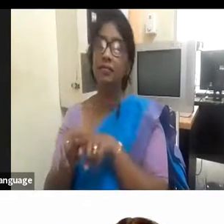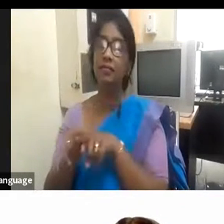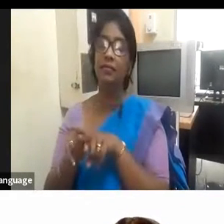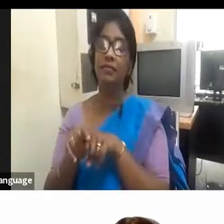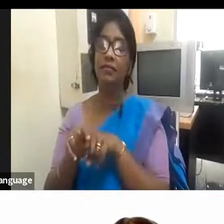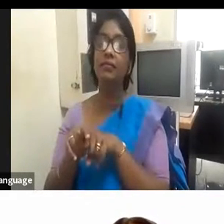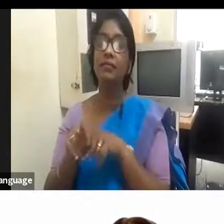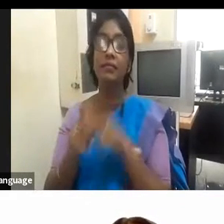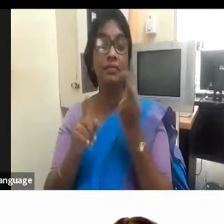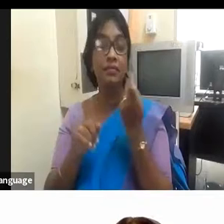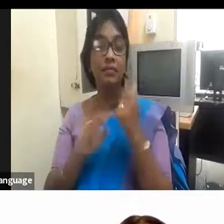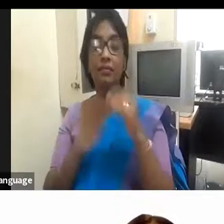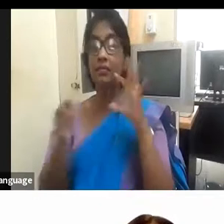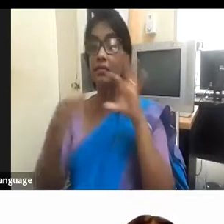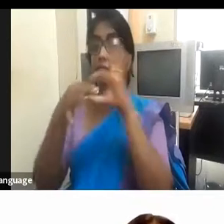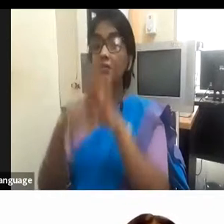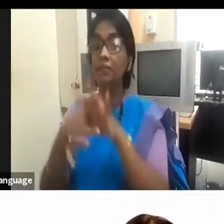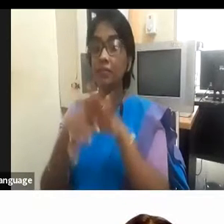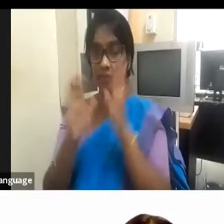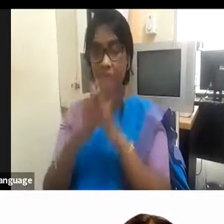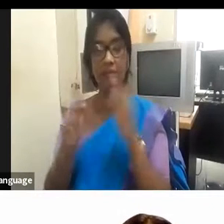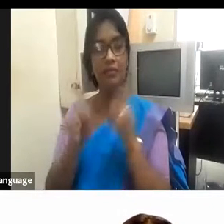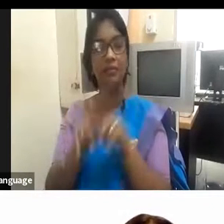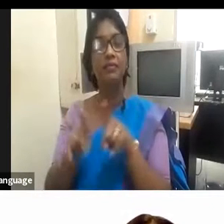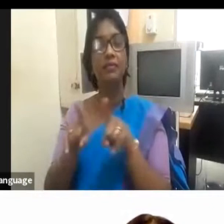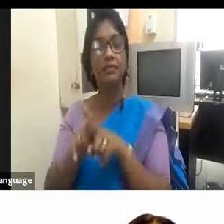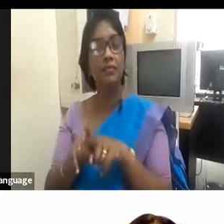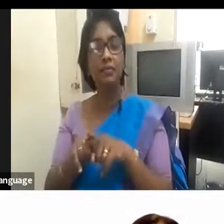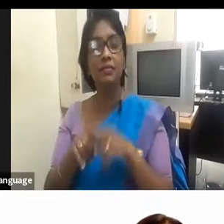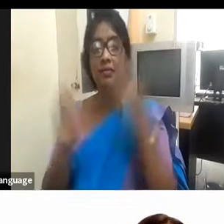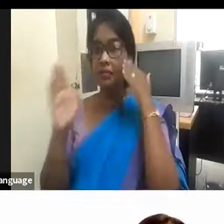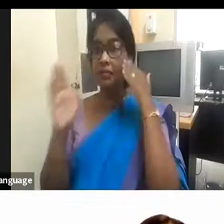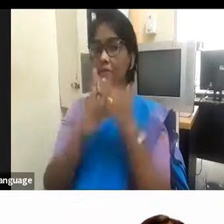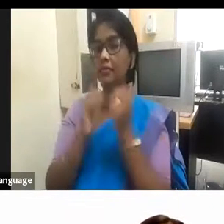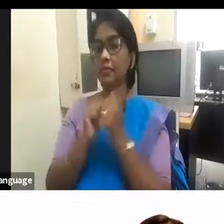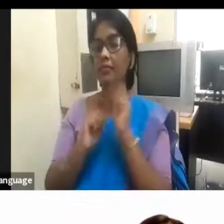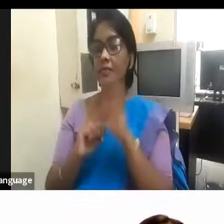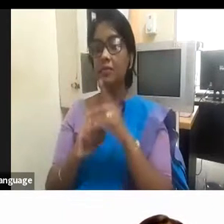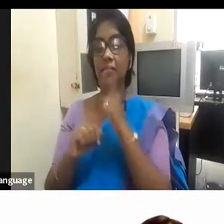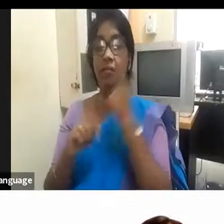So empowerment is about self-confidence and being